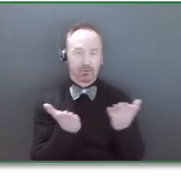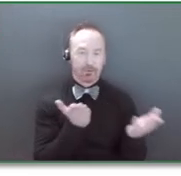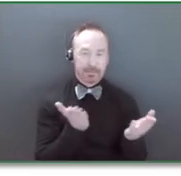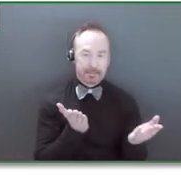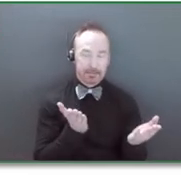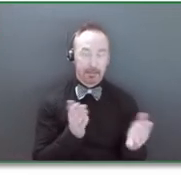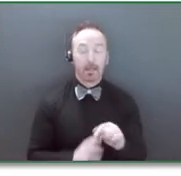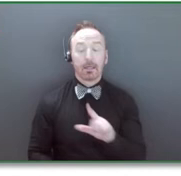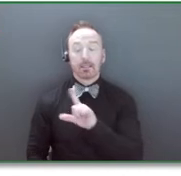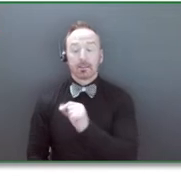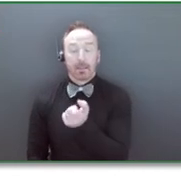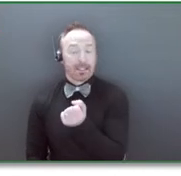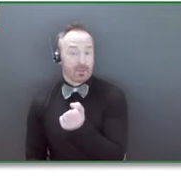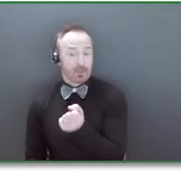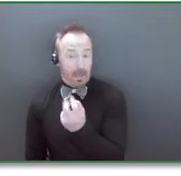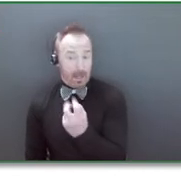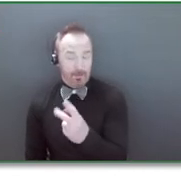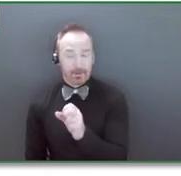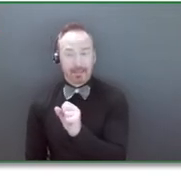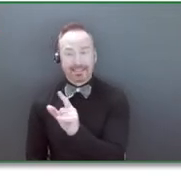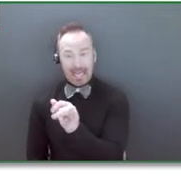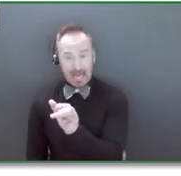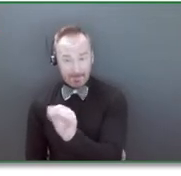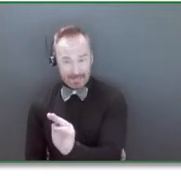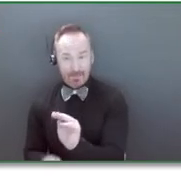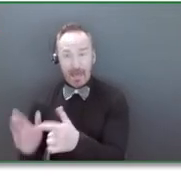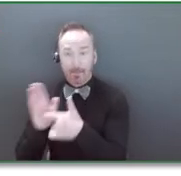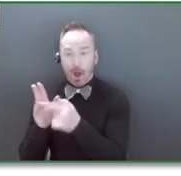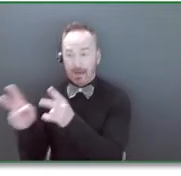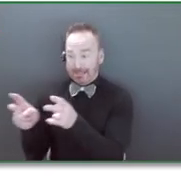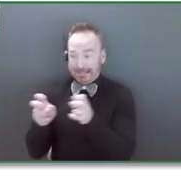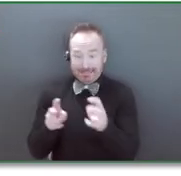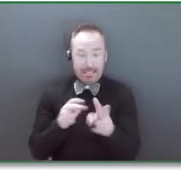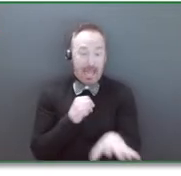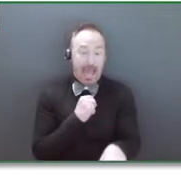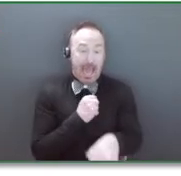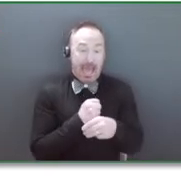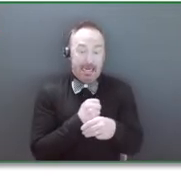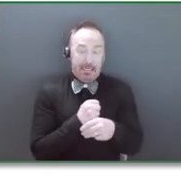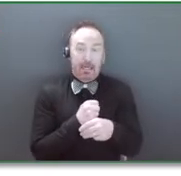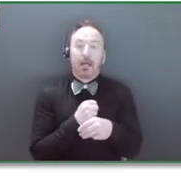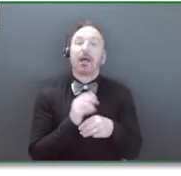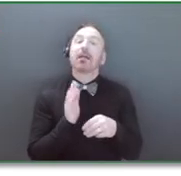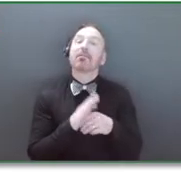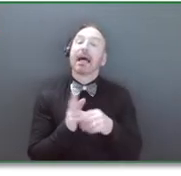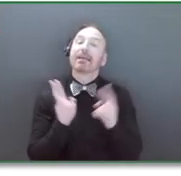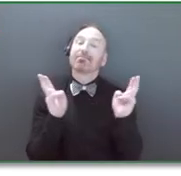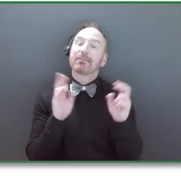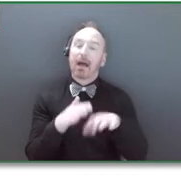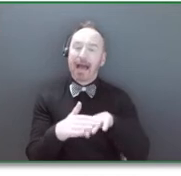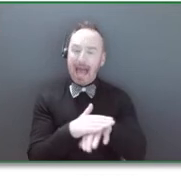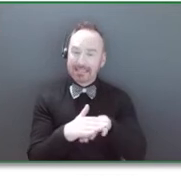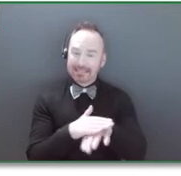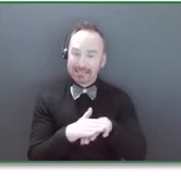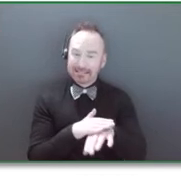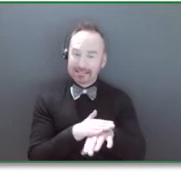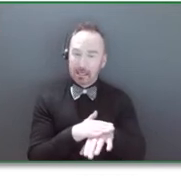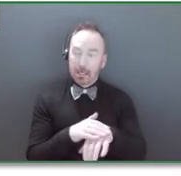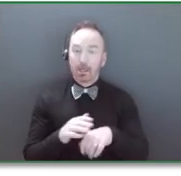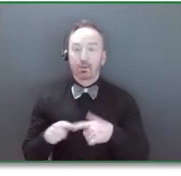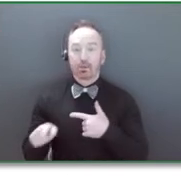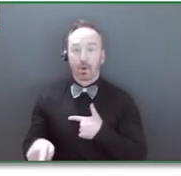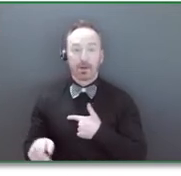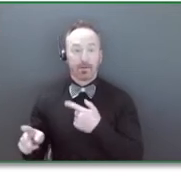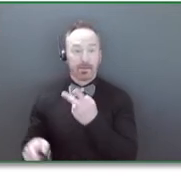2012, Simon and I had taken their model and added a dimension of access that related to how independent the traveller may be, resulting in